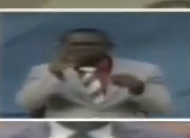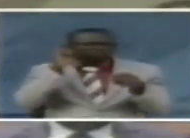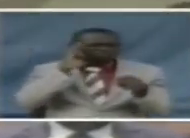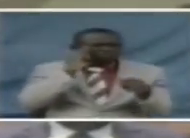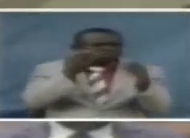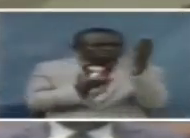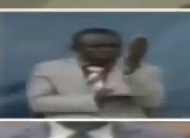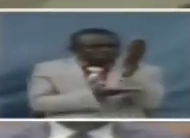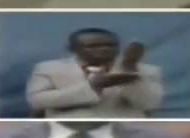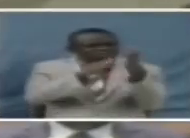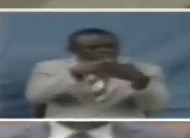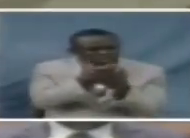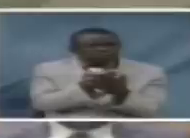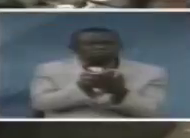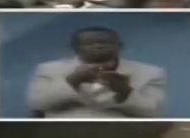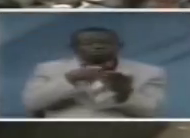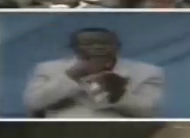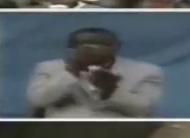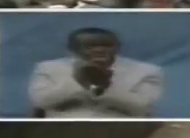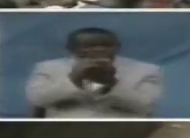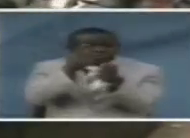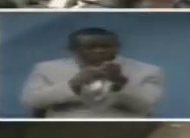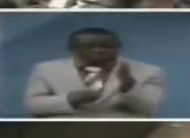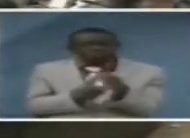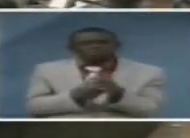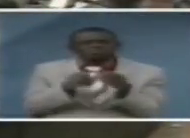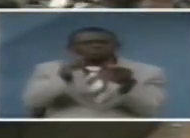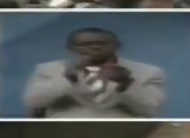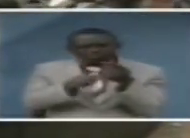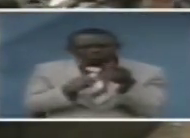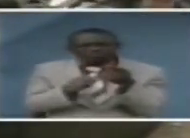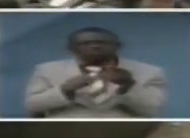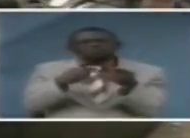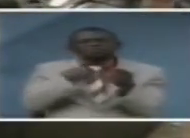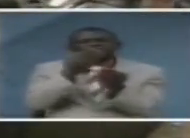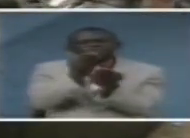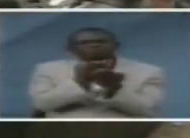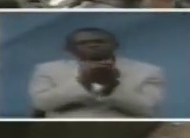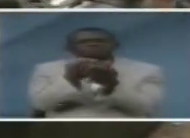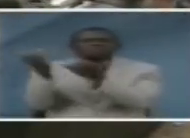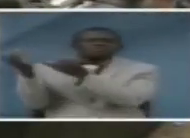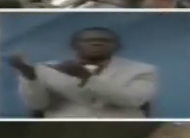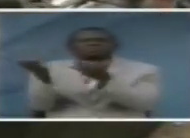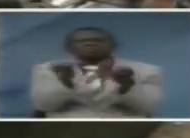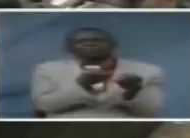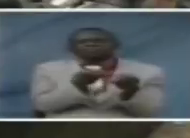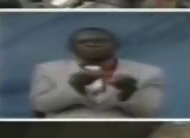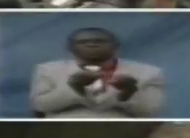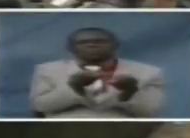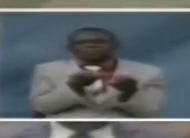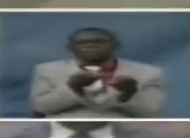public broadcasting and promote growth of the media industry, I propose, 1,